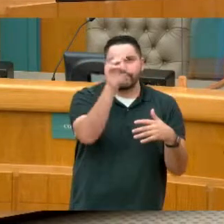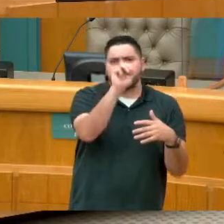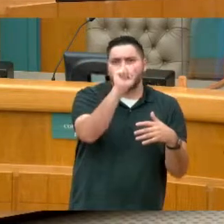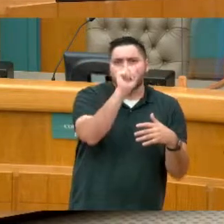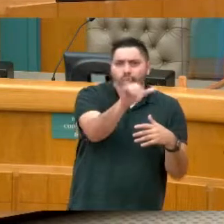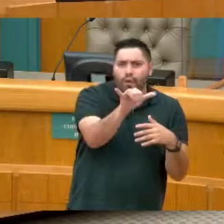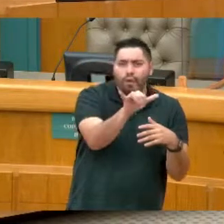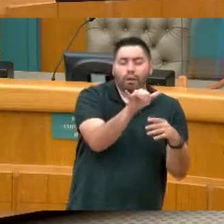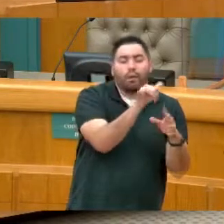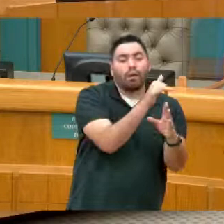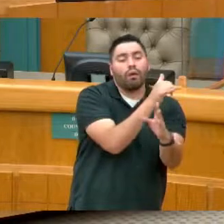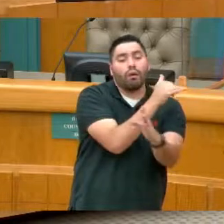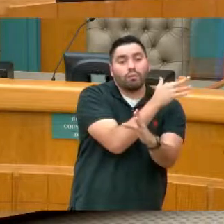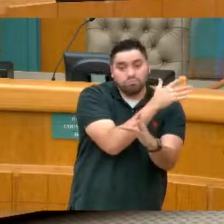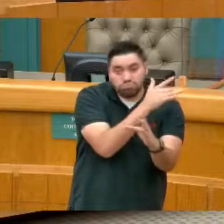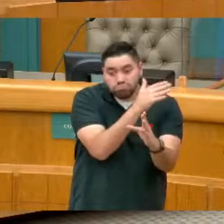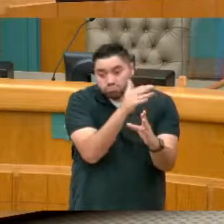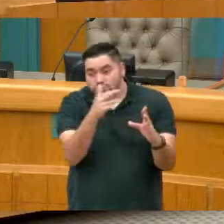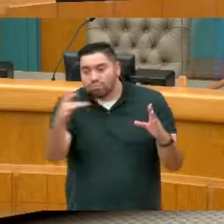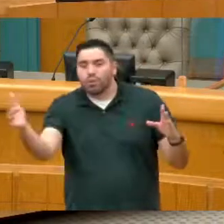to COVID-19.